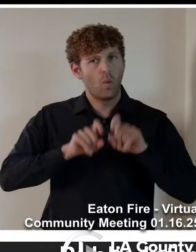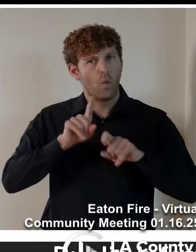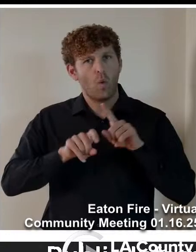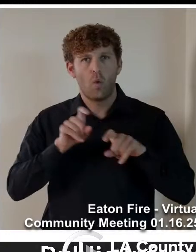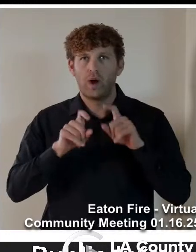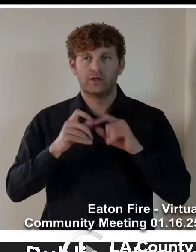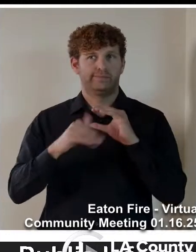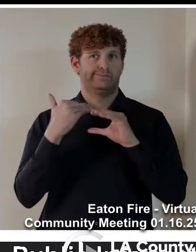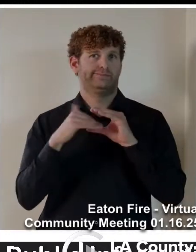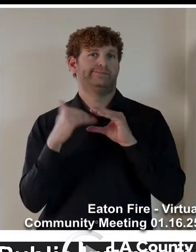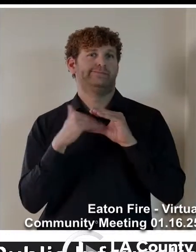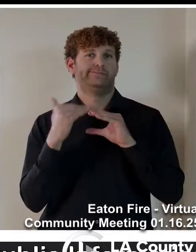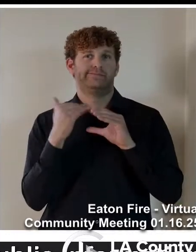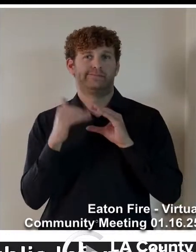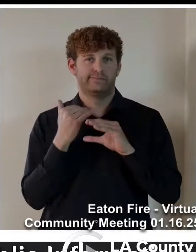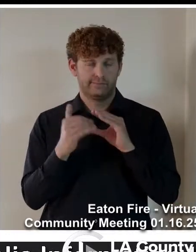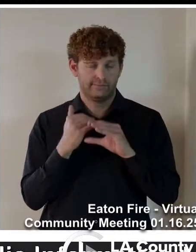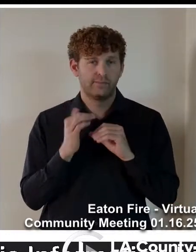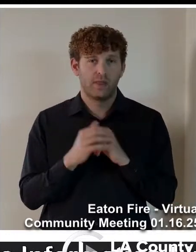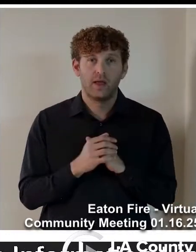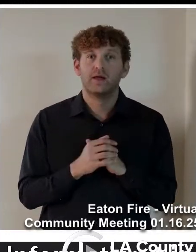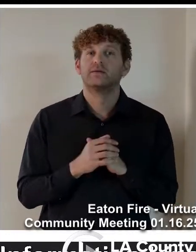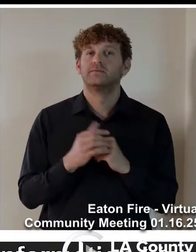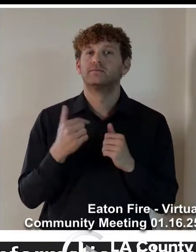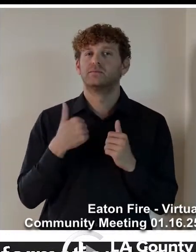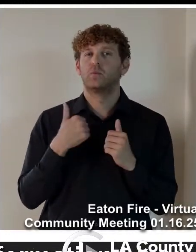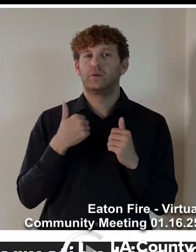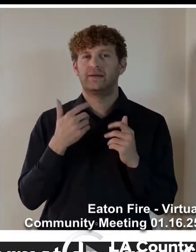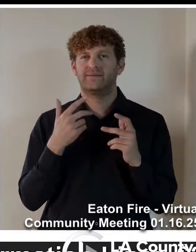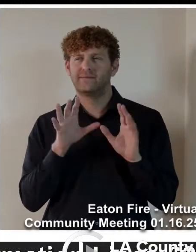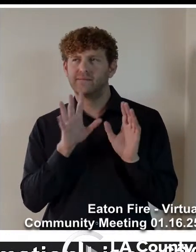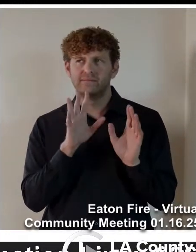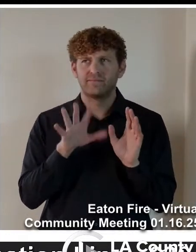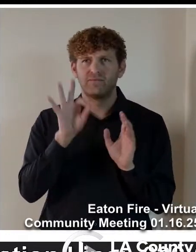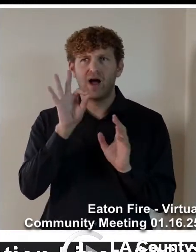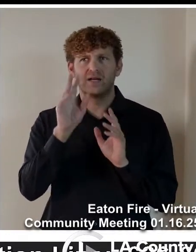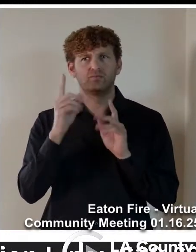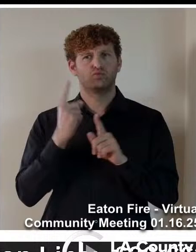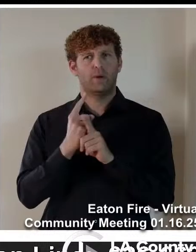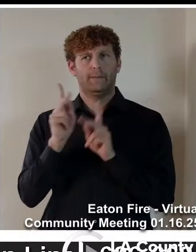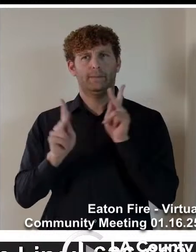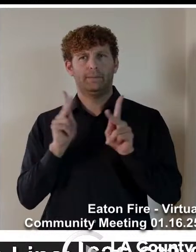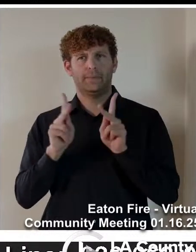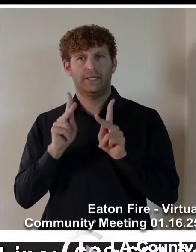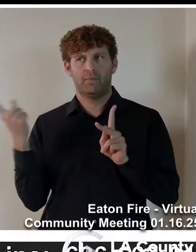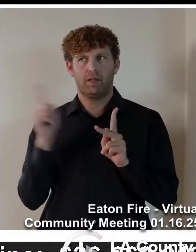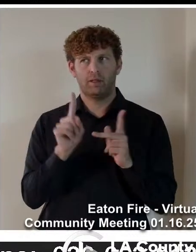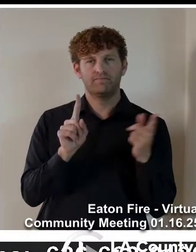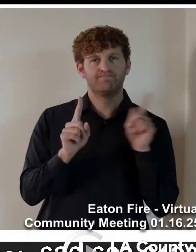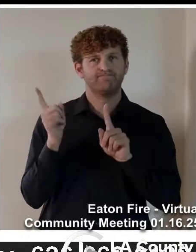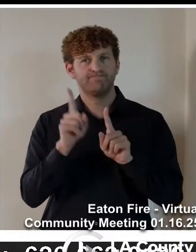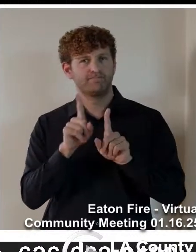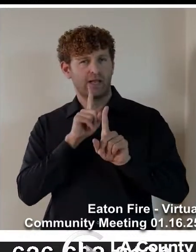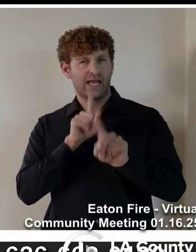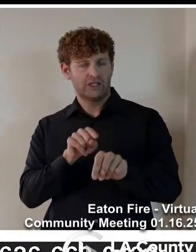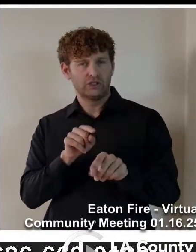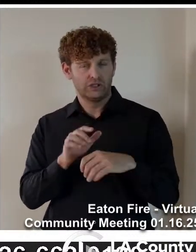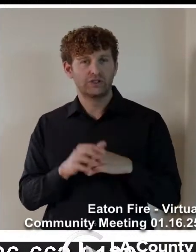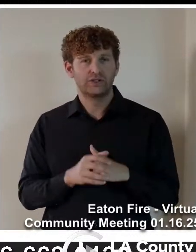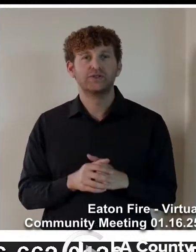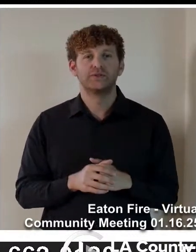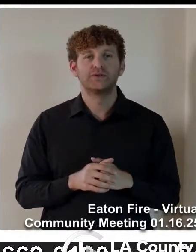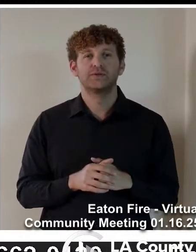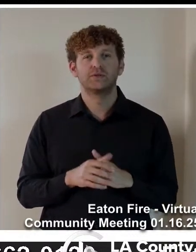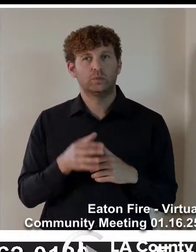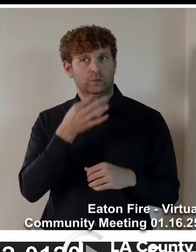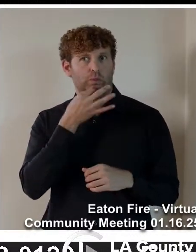come in, we're looking for the appropriate people to answer those questions, and so we're not ignoring them. We are addressing them as soon as we possibly can. Also,